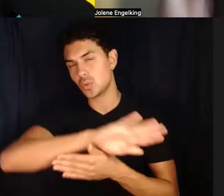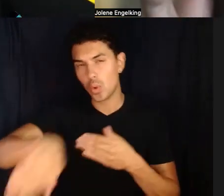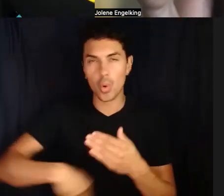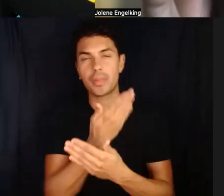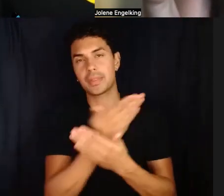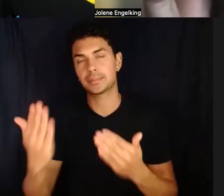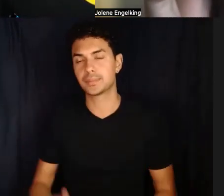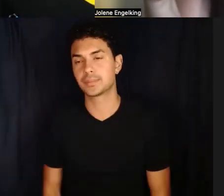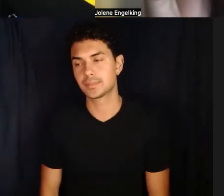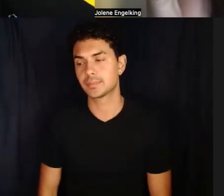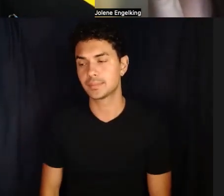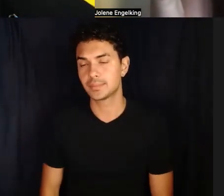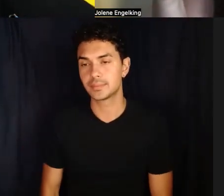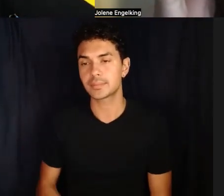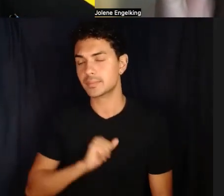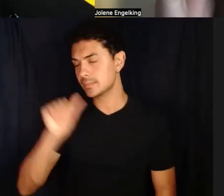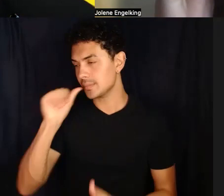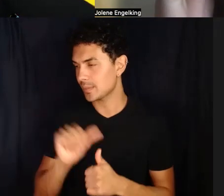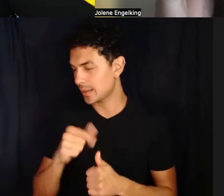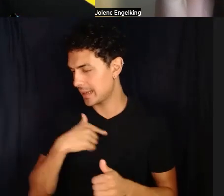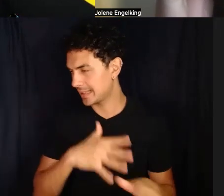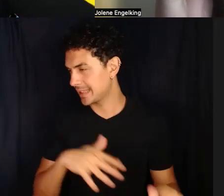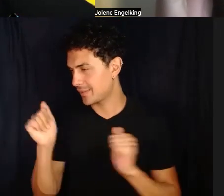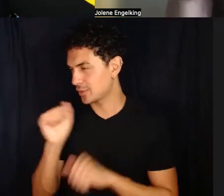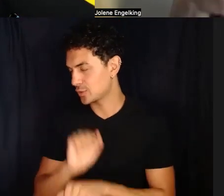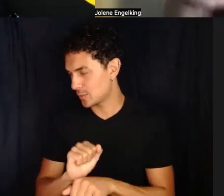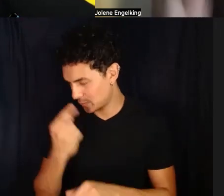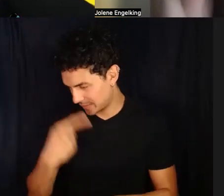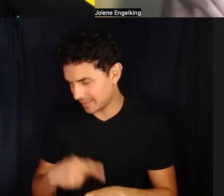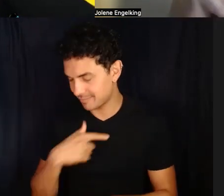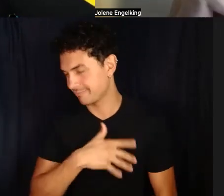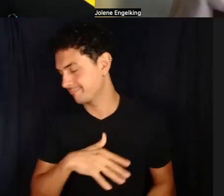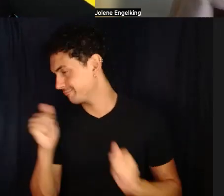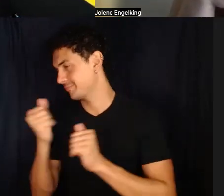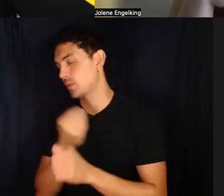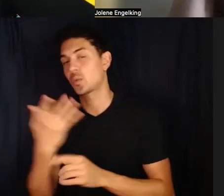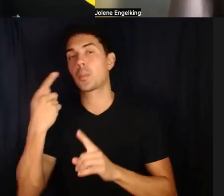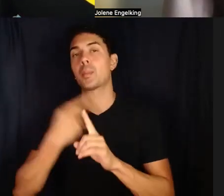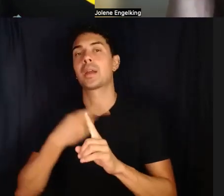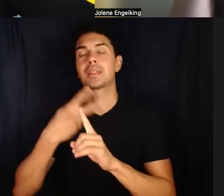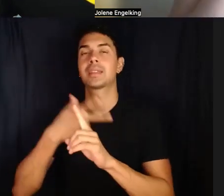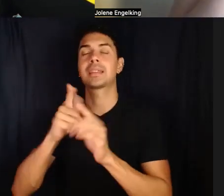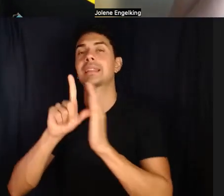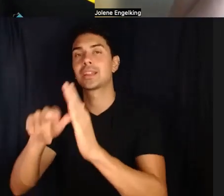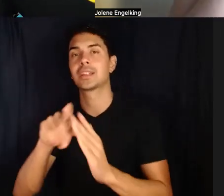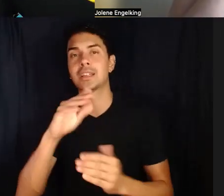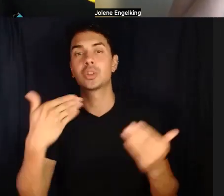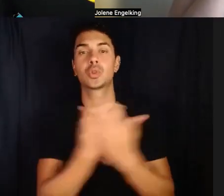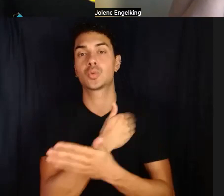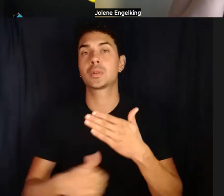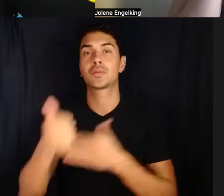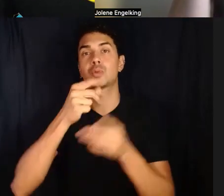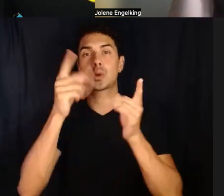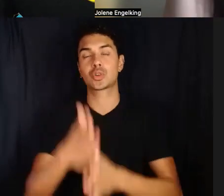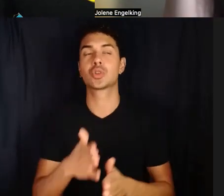And this is beyond, like, I remember I left a job one time, and a few months later, you know, the new executive director was really trying to like do this big push